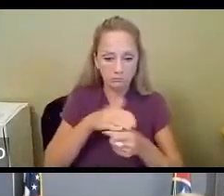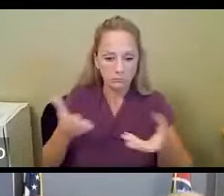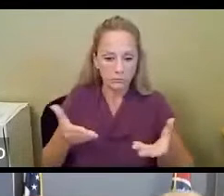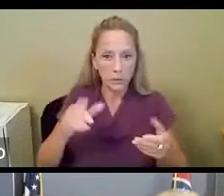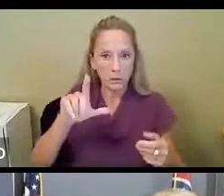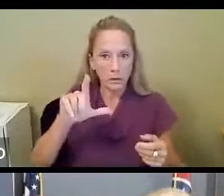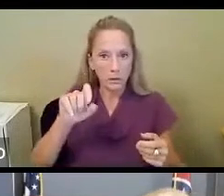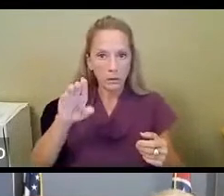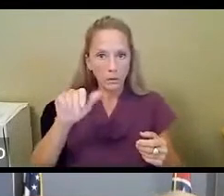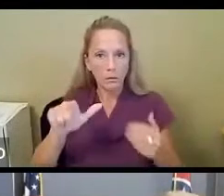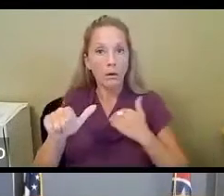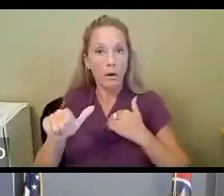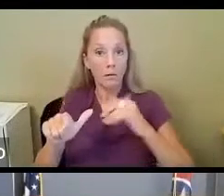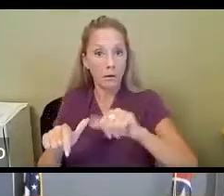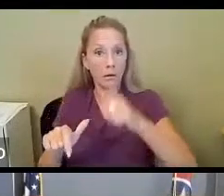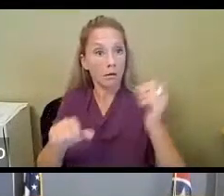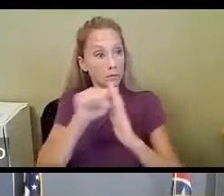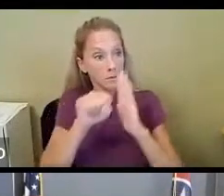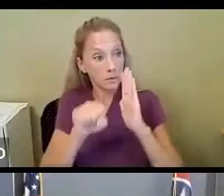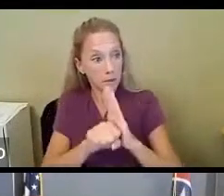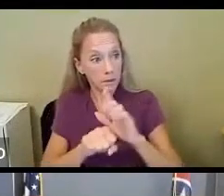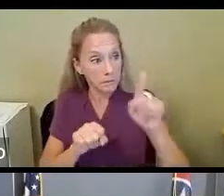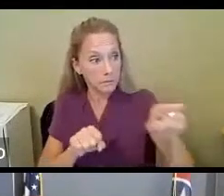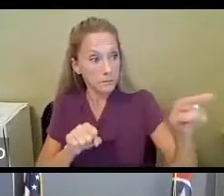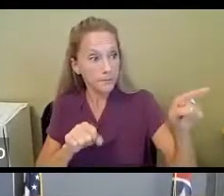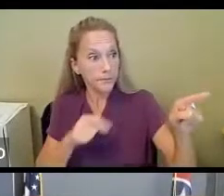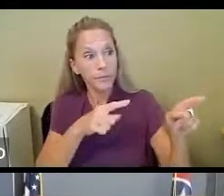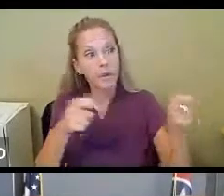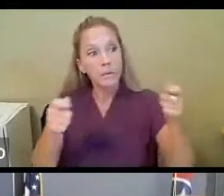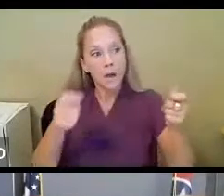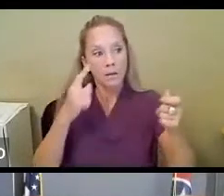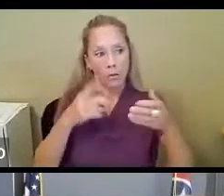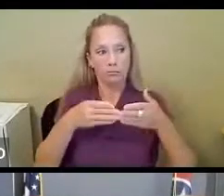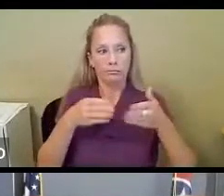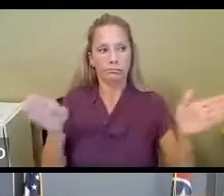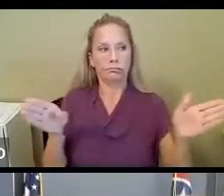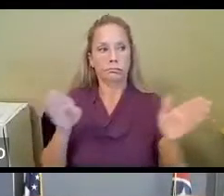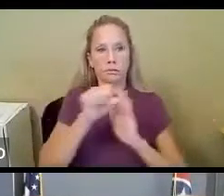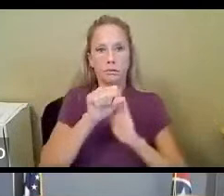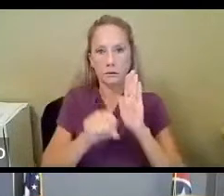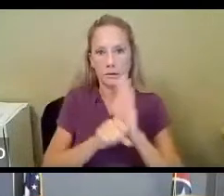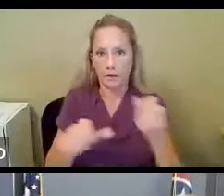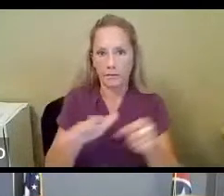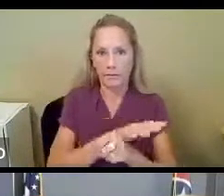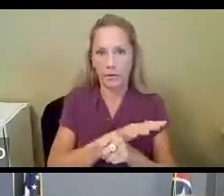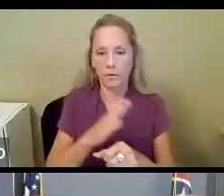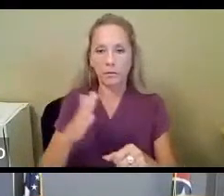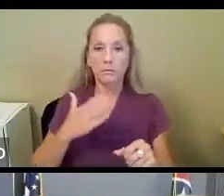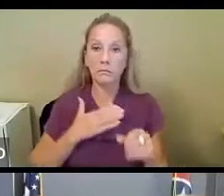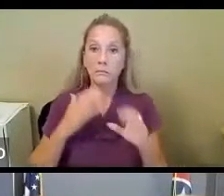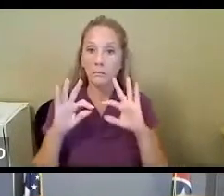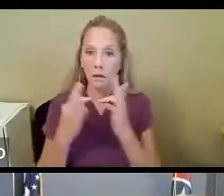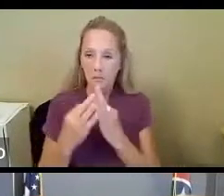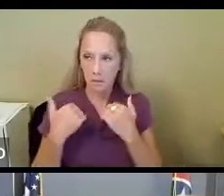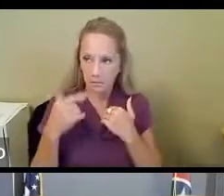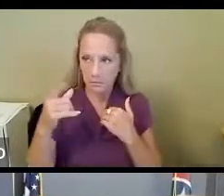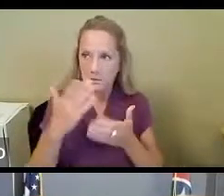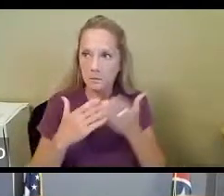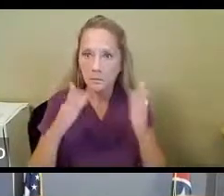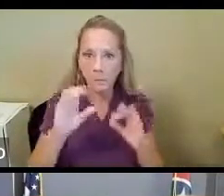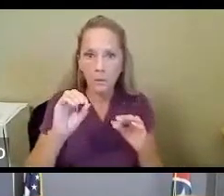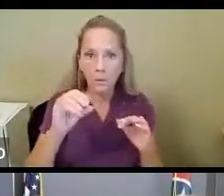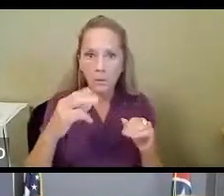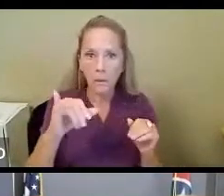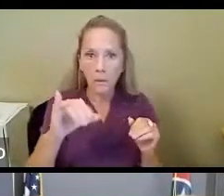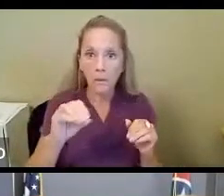There are other states where this type of thing has been managed at a state level. I have family in Ohio, and